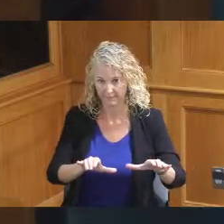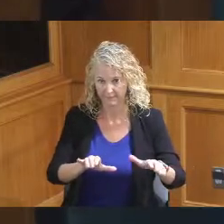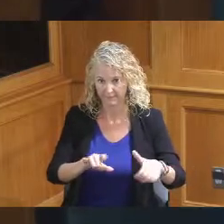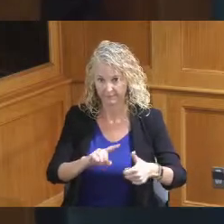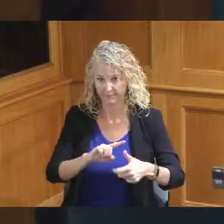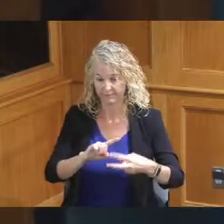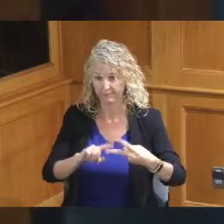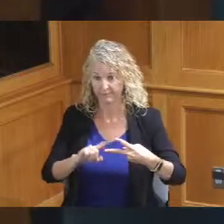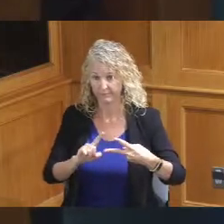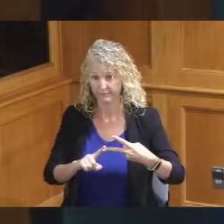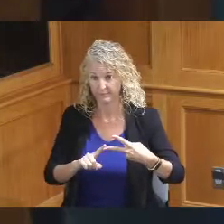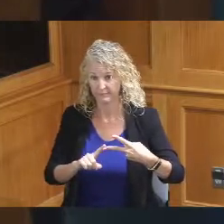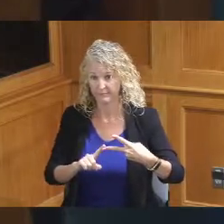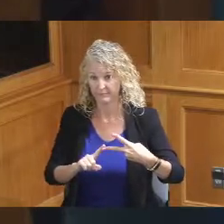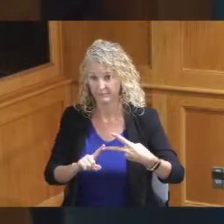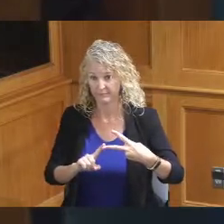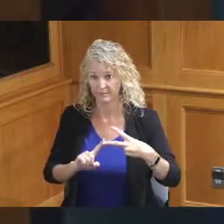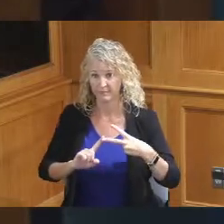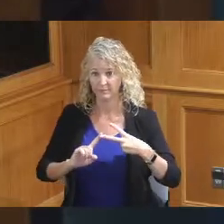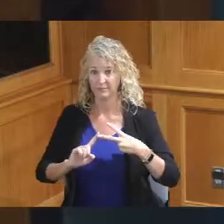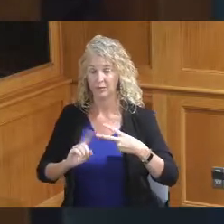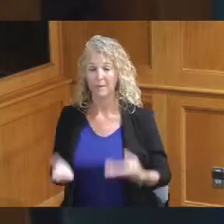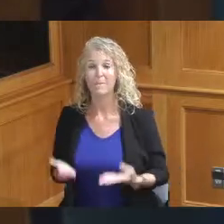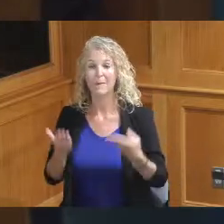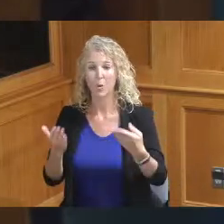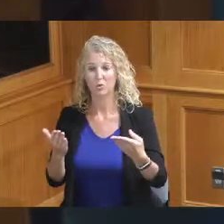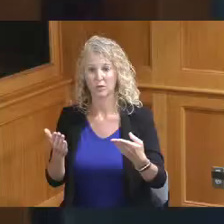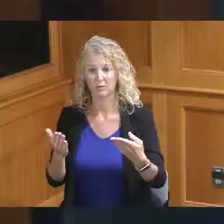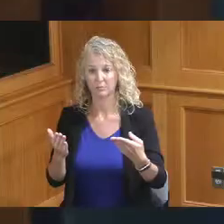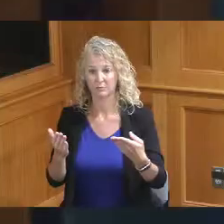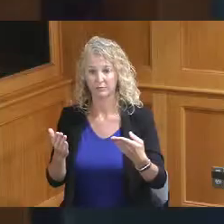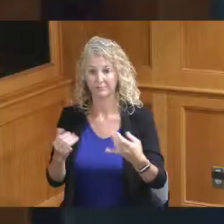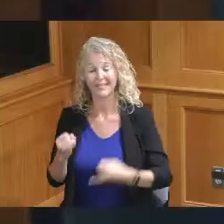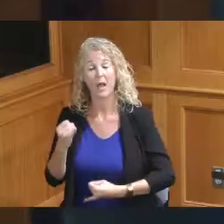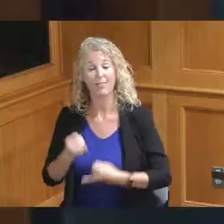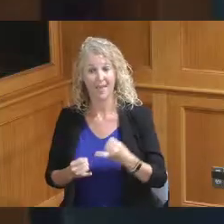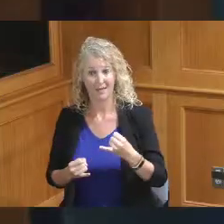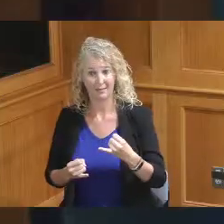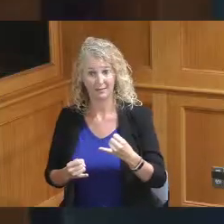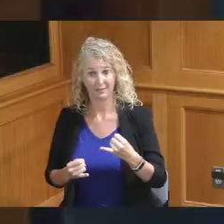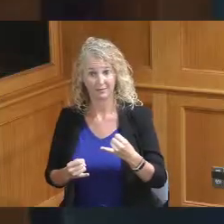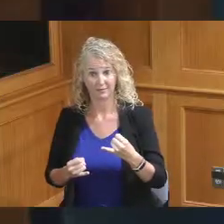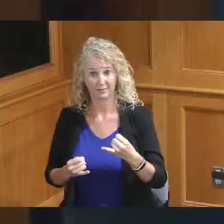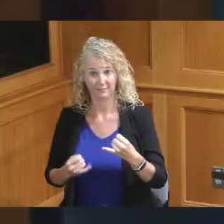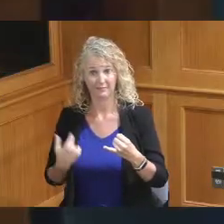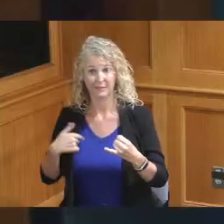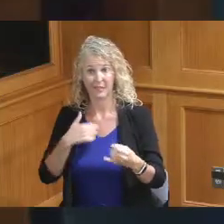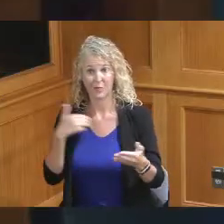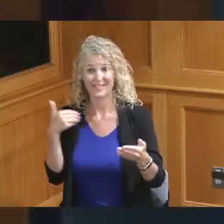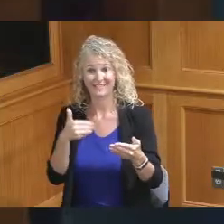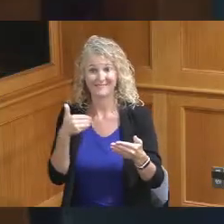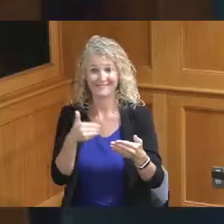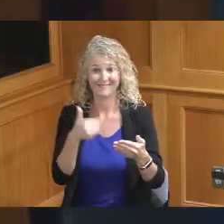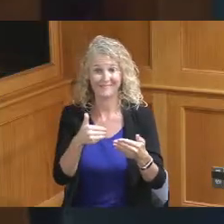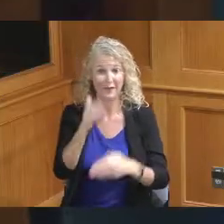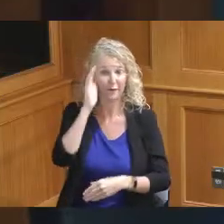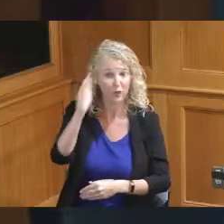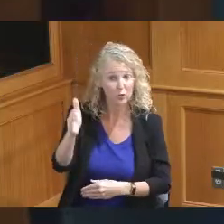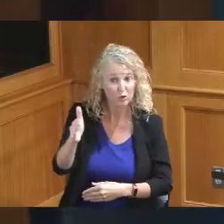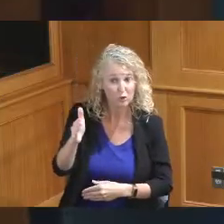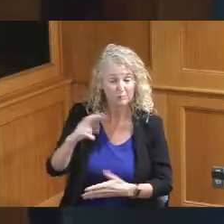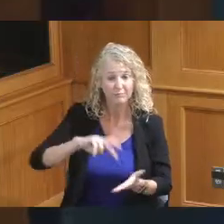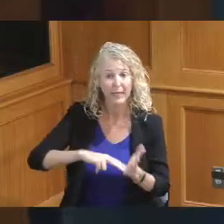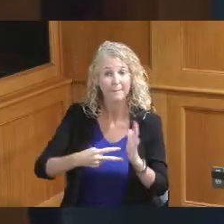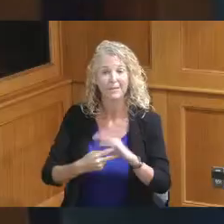and this, that's a proposal. Lastly, I want to say, as we move toward the future, we're looking